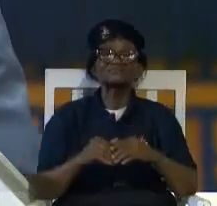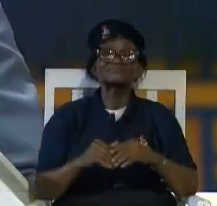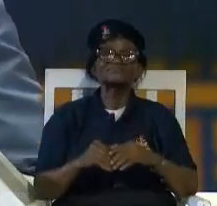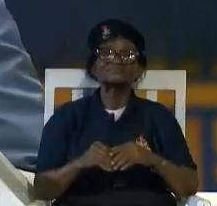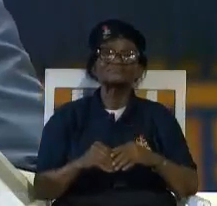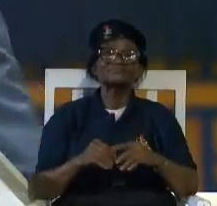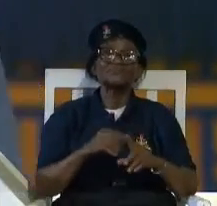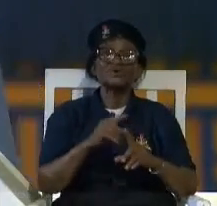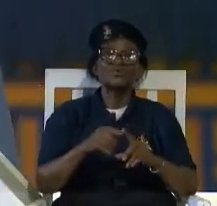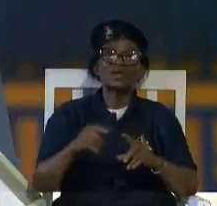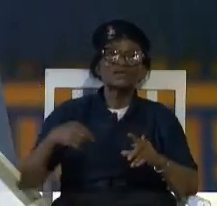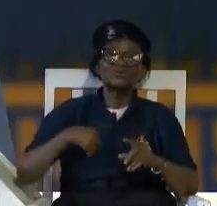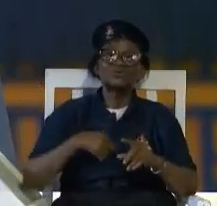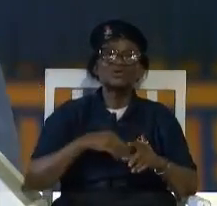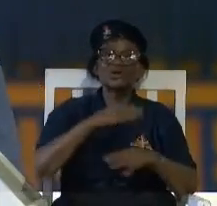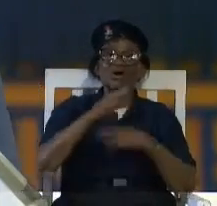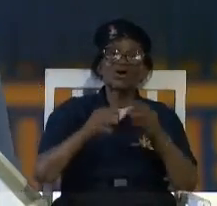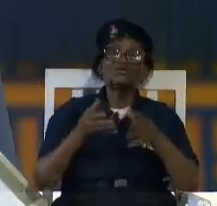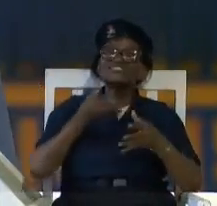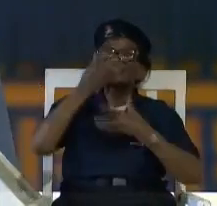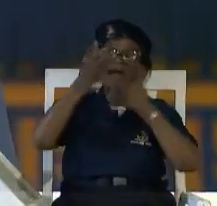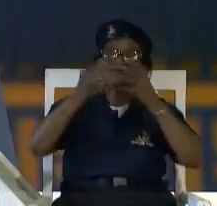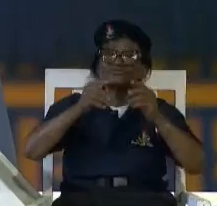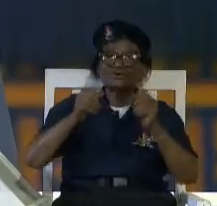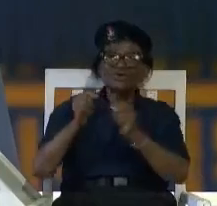But when we all shout together,